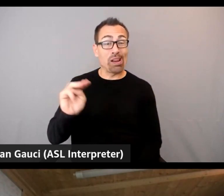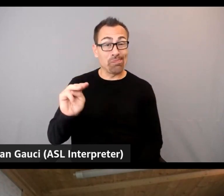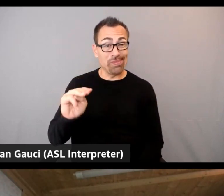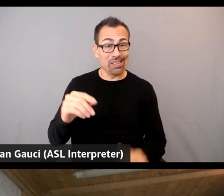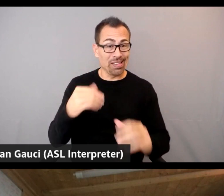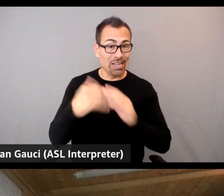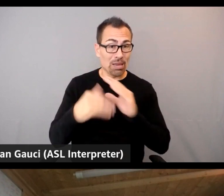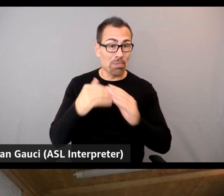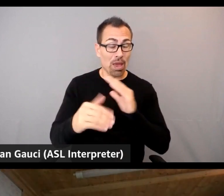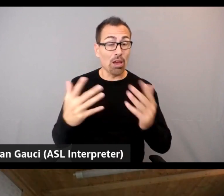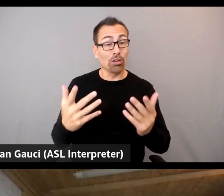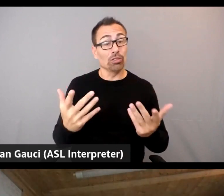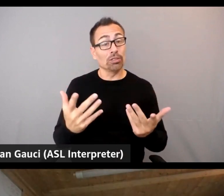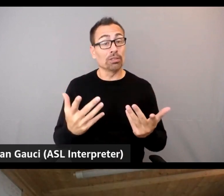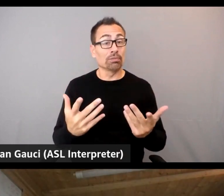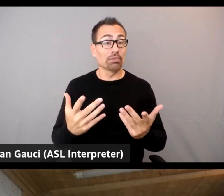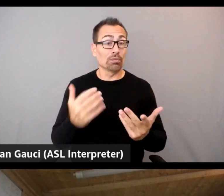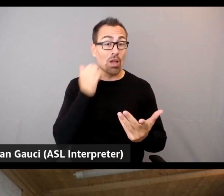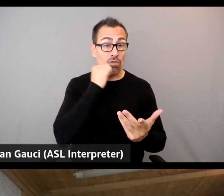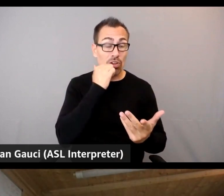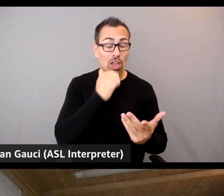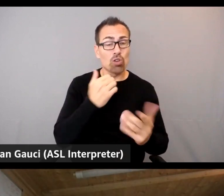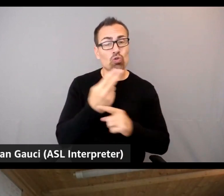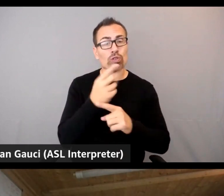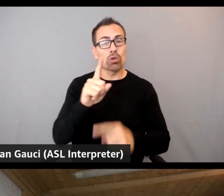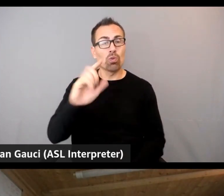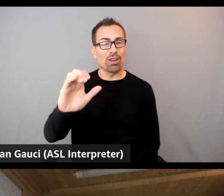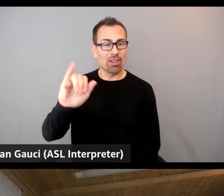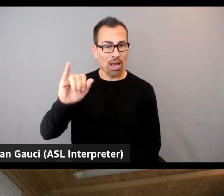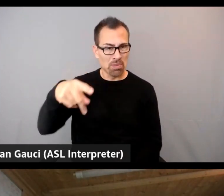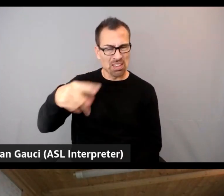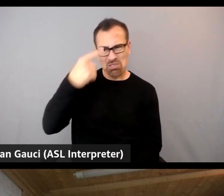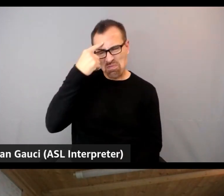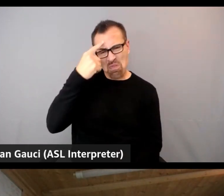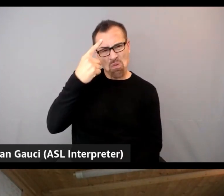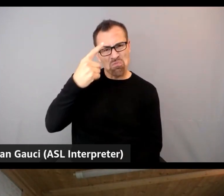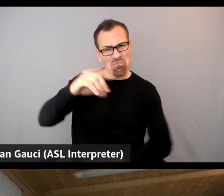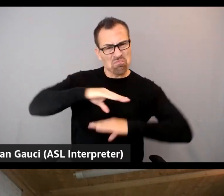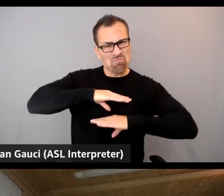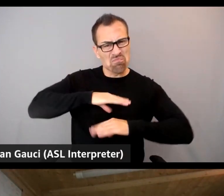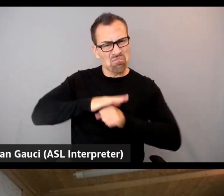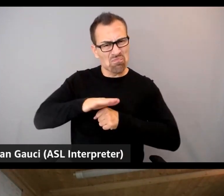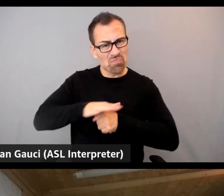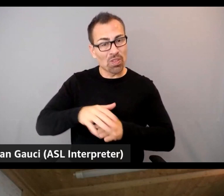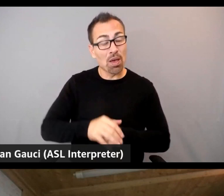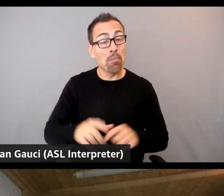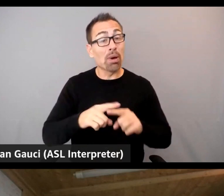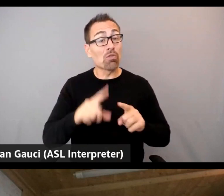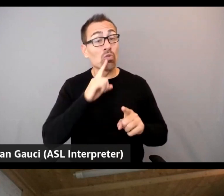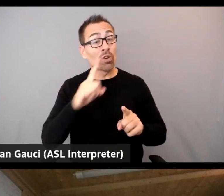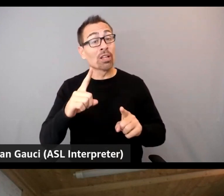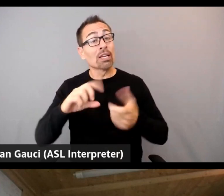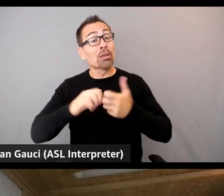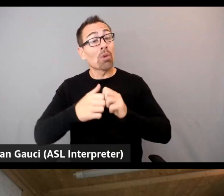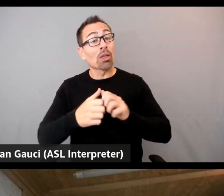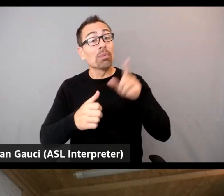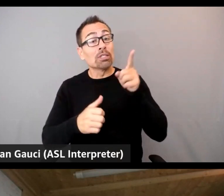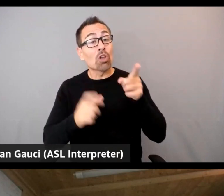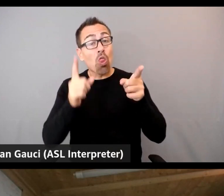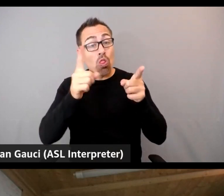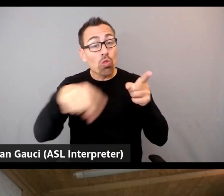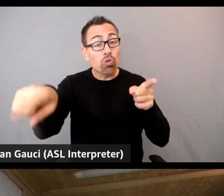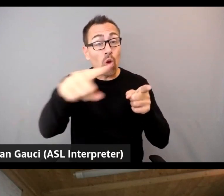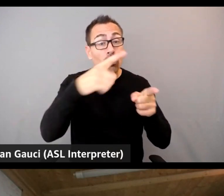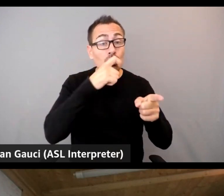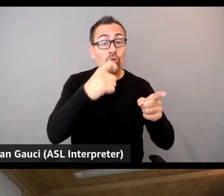100 IPs because you think that's enough. The issue is actually on the receiving ISP, because those IPs are brand new. They've no